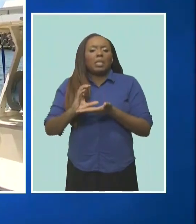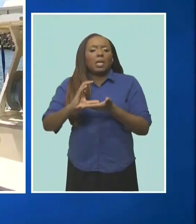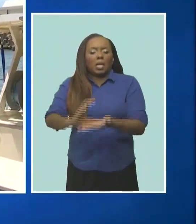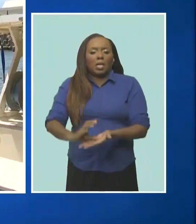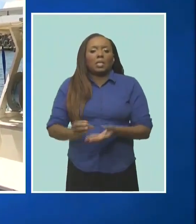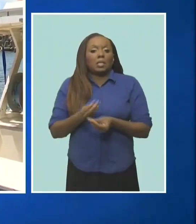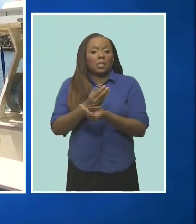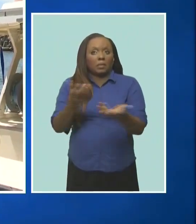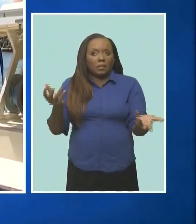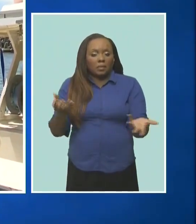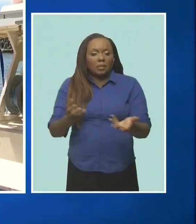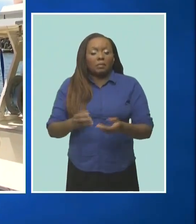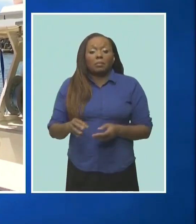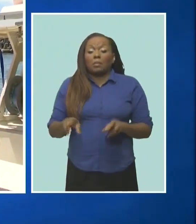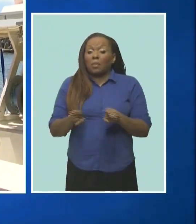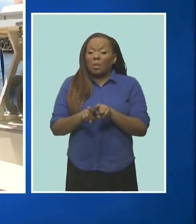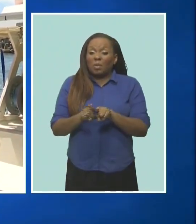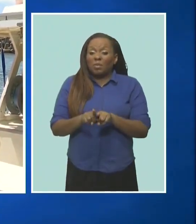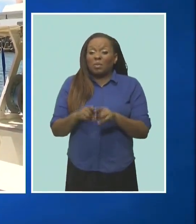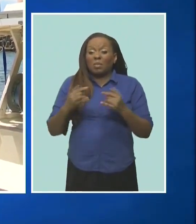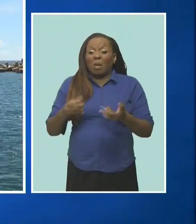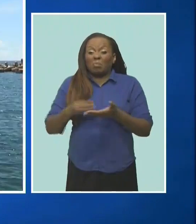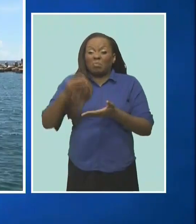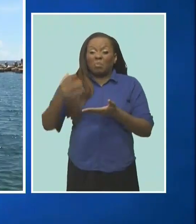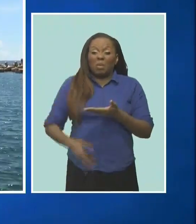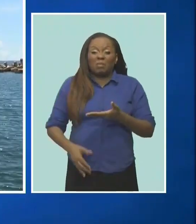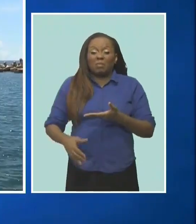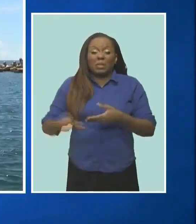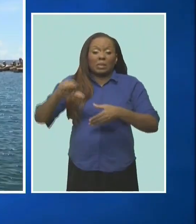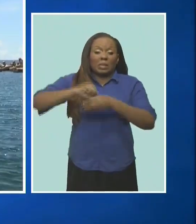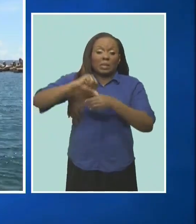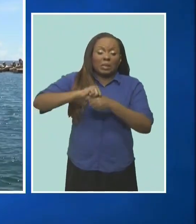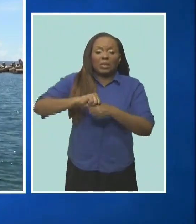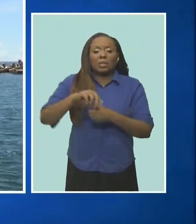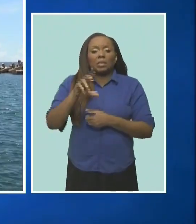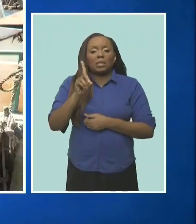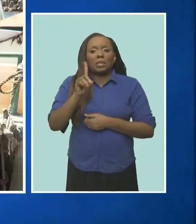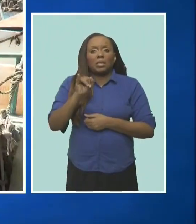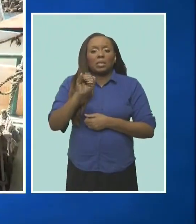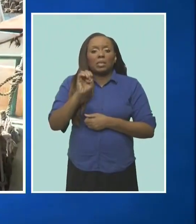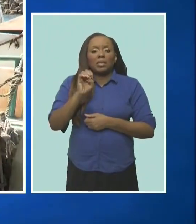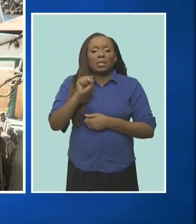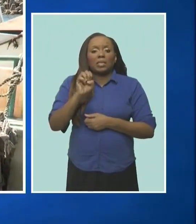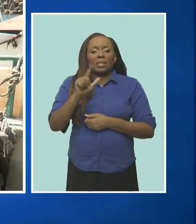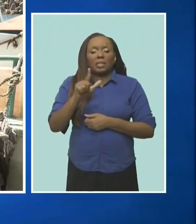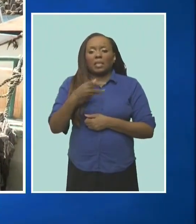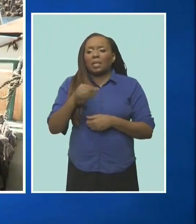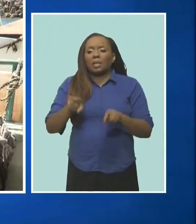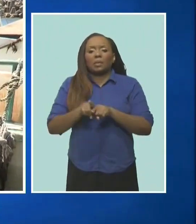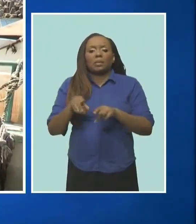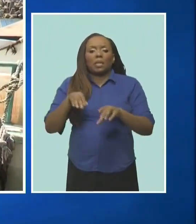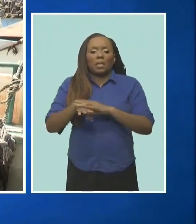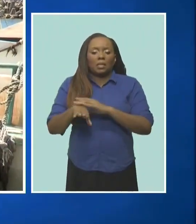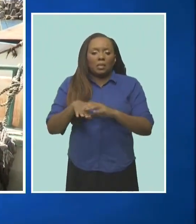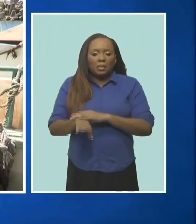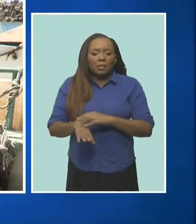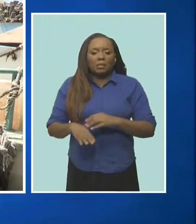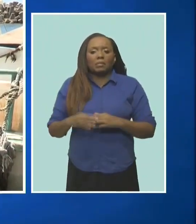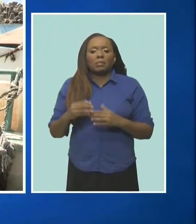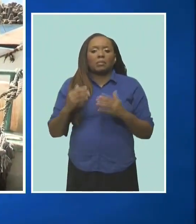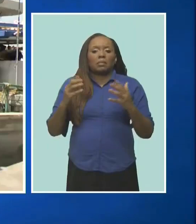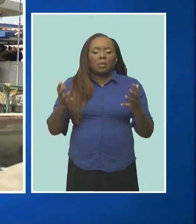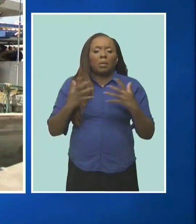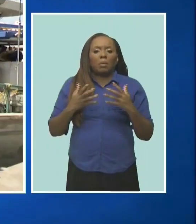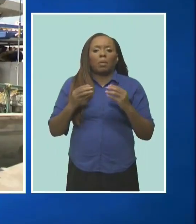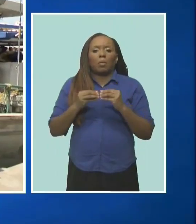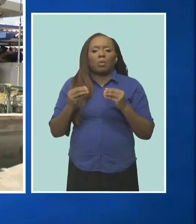is compounded by the cost of diesel and getting access to the product. He called for a return to the Bridgetown port for supplies.